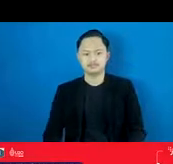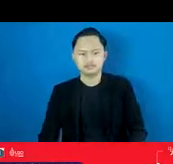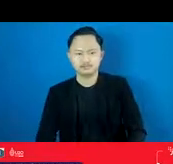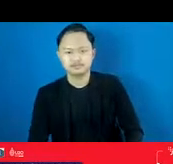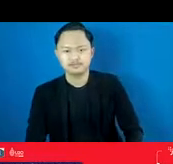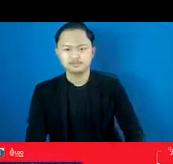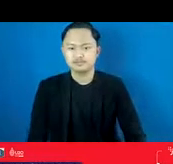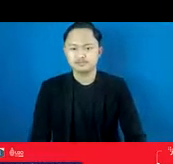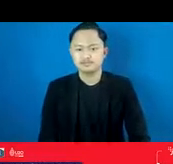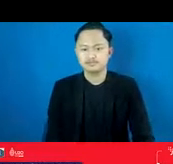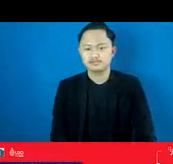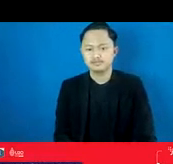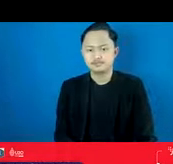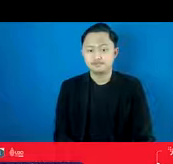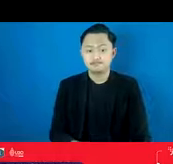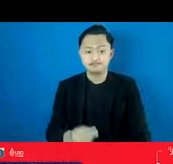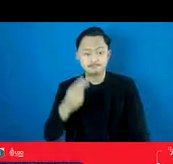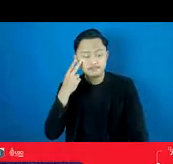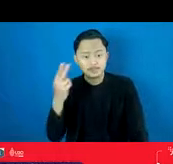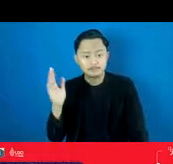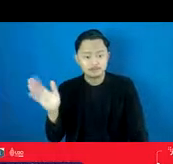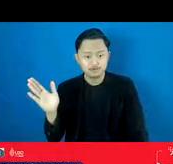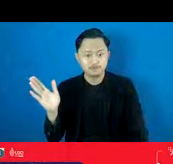I believe the presentation is visible, right?